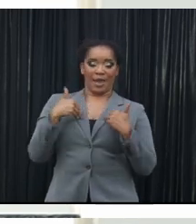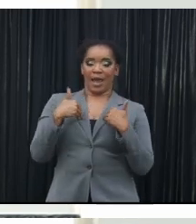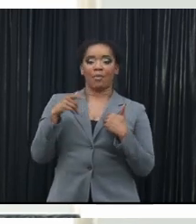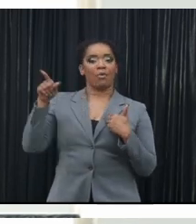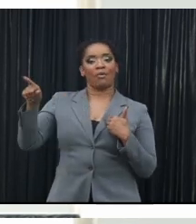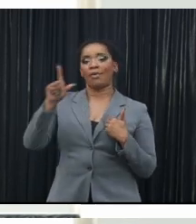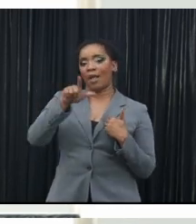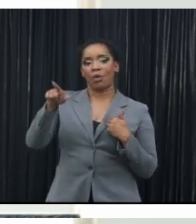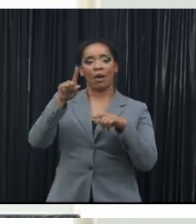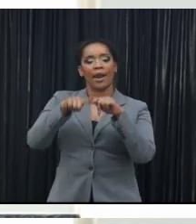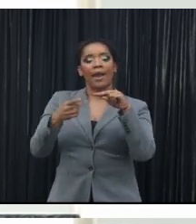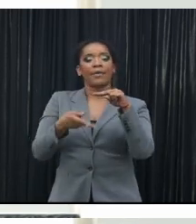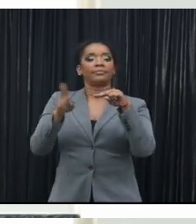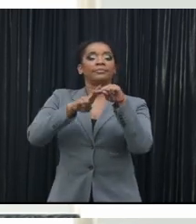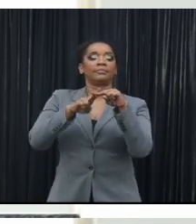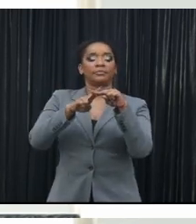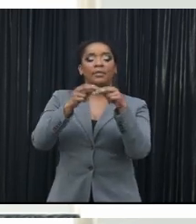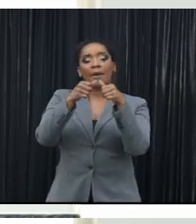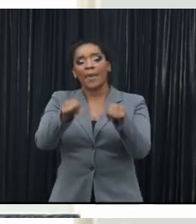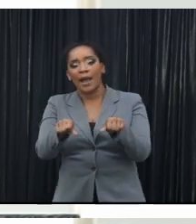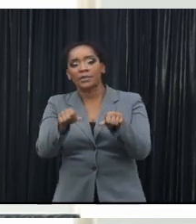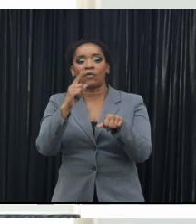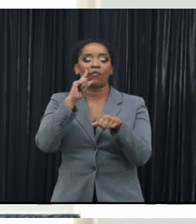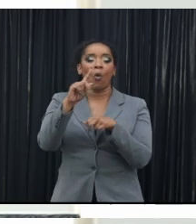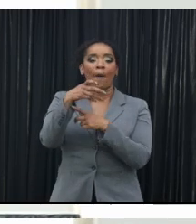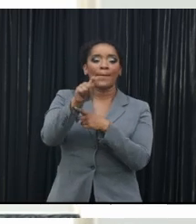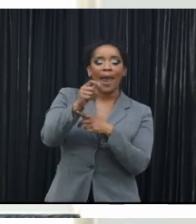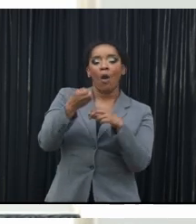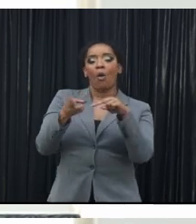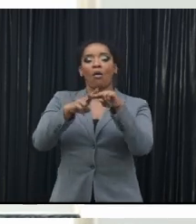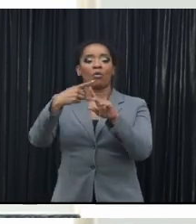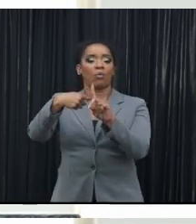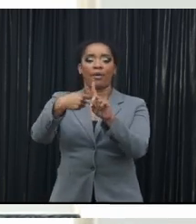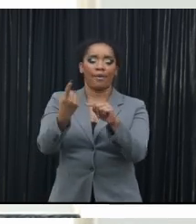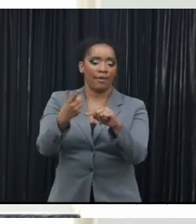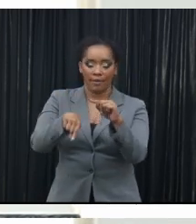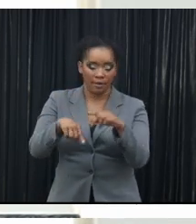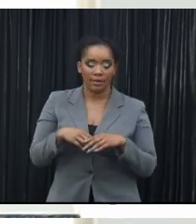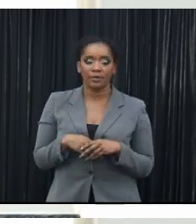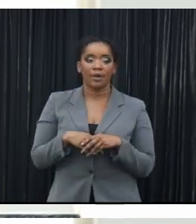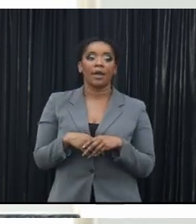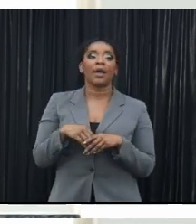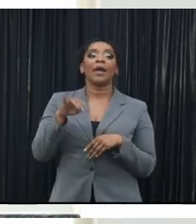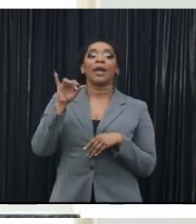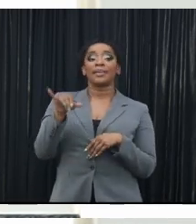charged additional pet rent or pet deposits. It's not a pet. It's looked upon in similar ways